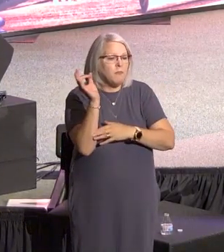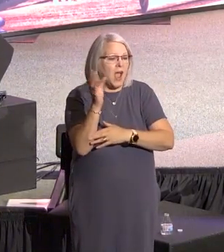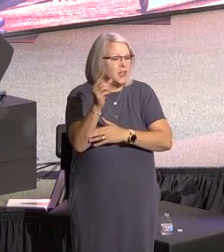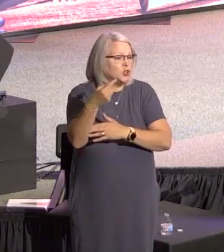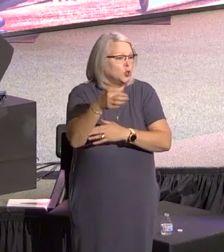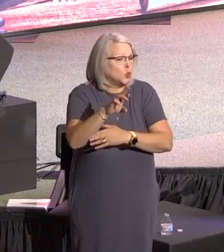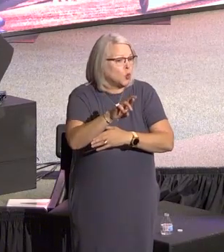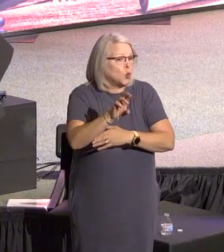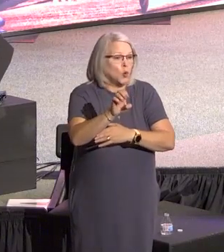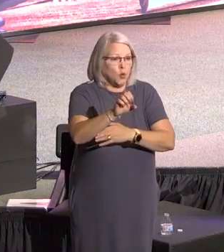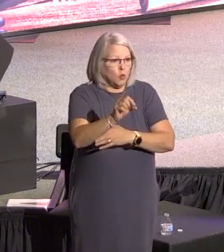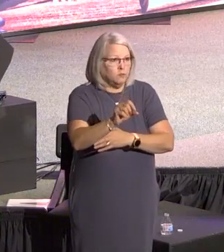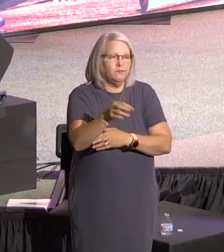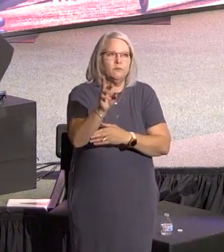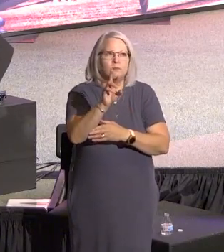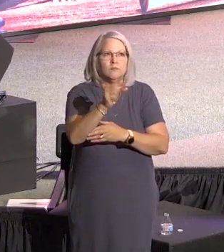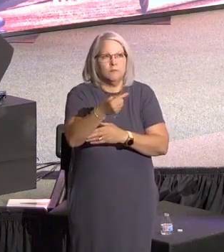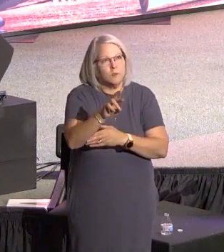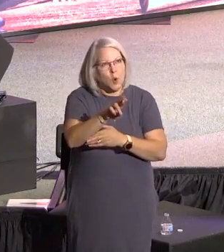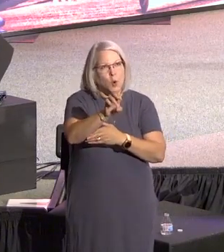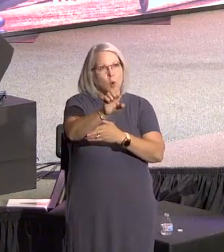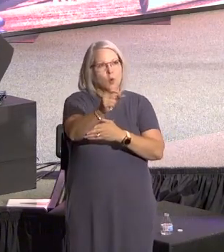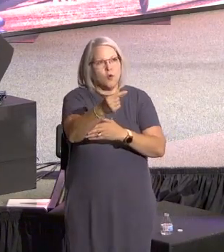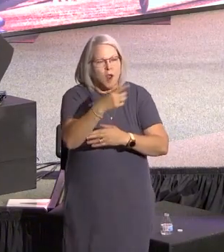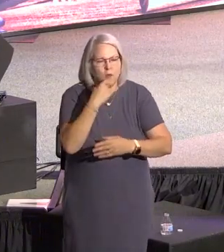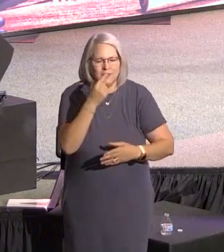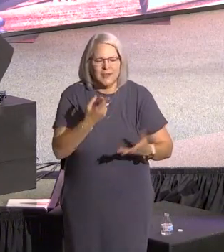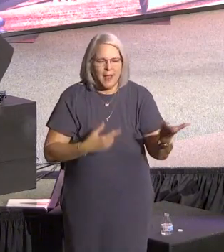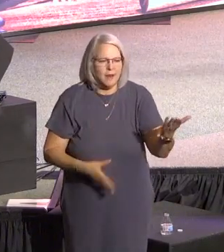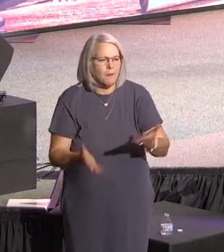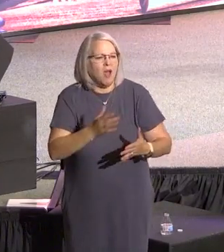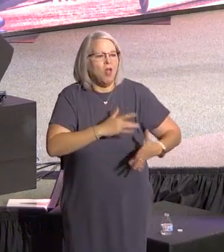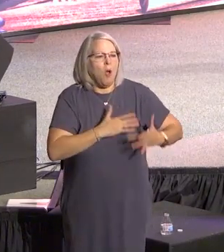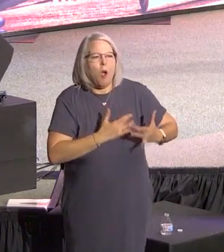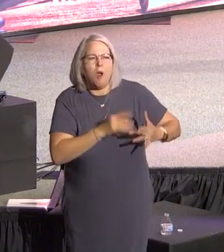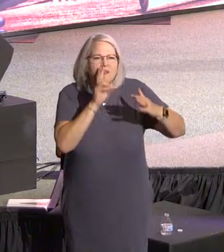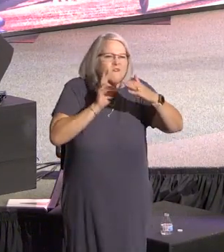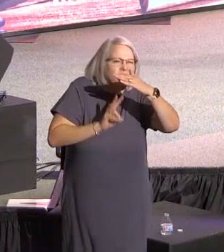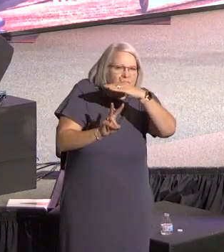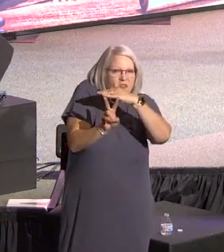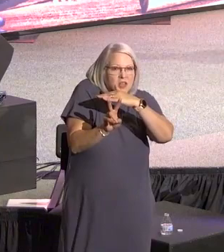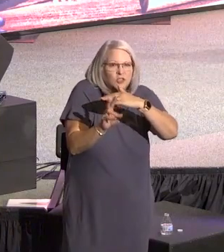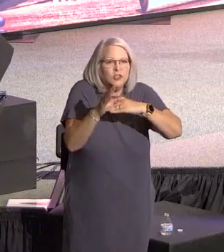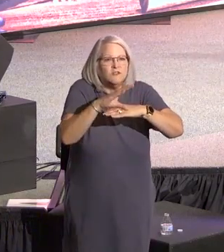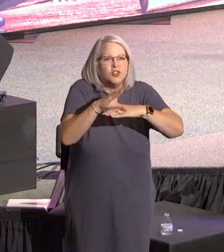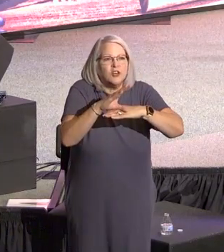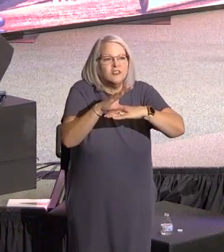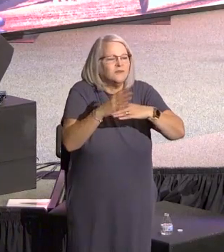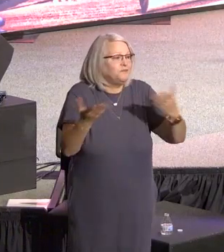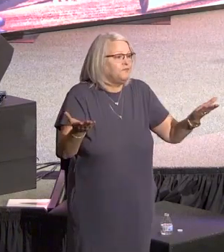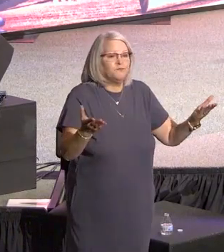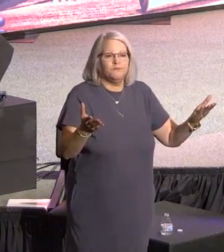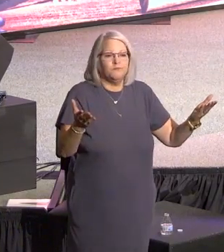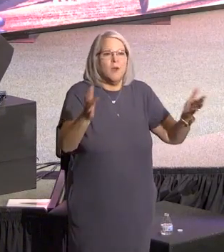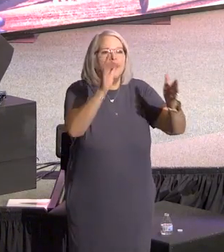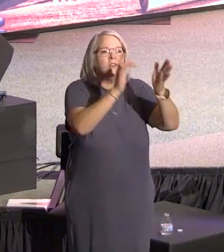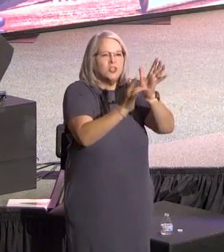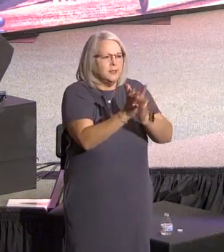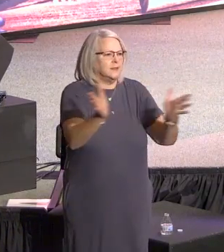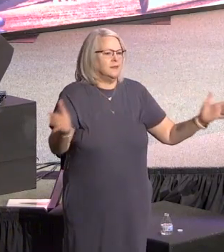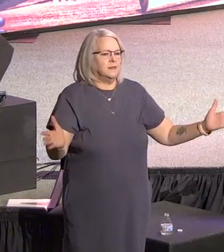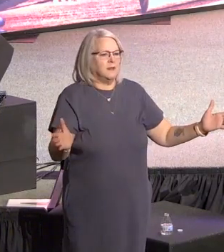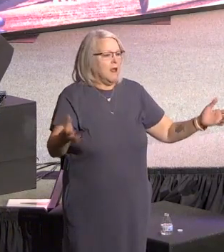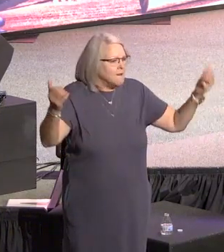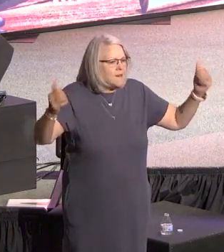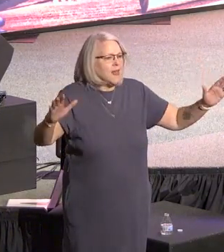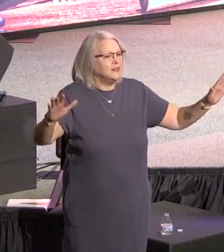video. And I want to tell you what is at the heart of the vision of our church. You ready for this? Jesus. That's the heart of